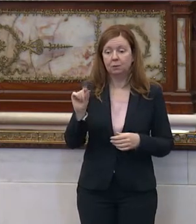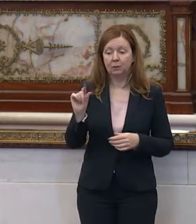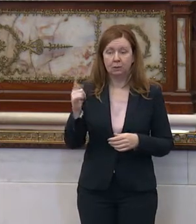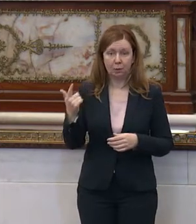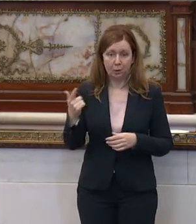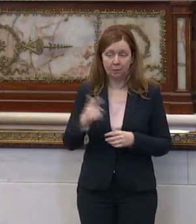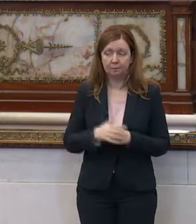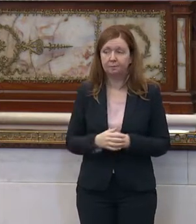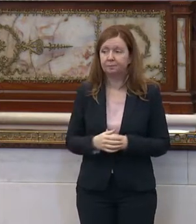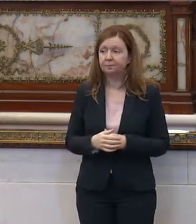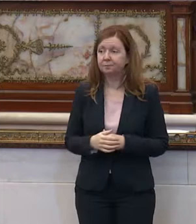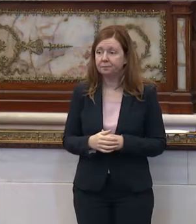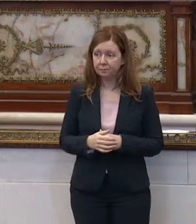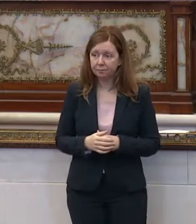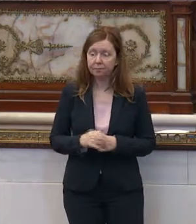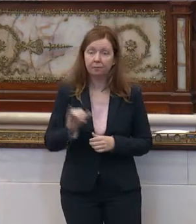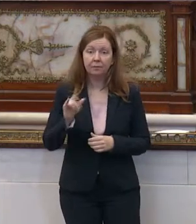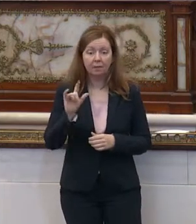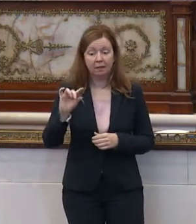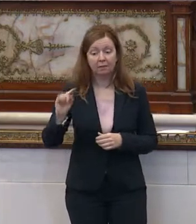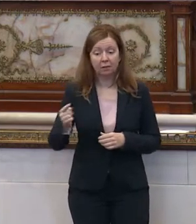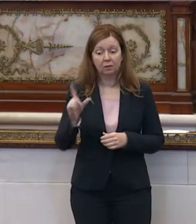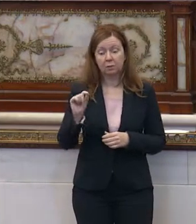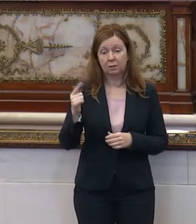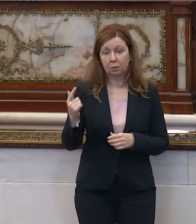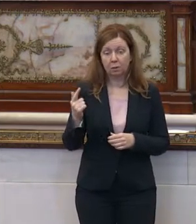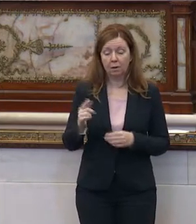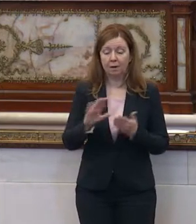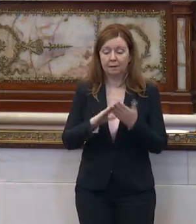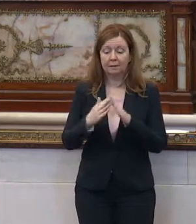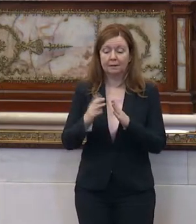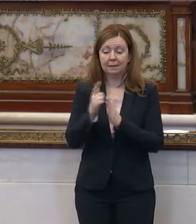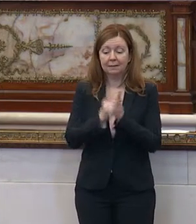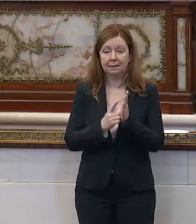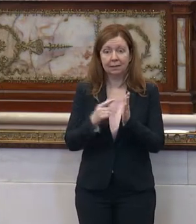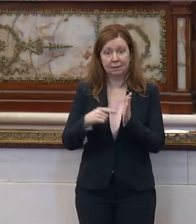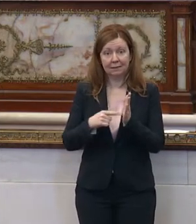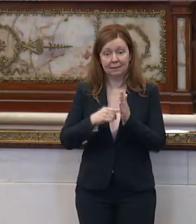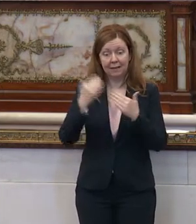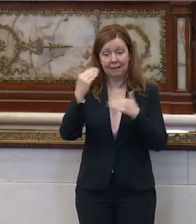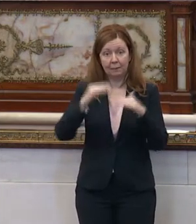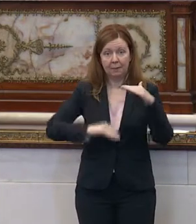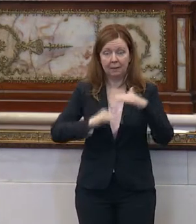2021. As of July 1, 2021, the city's legal debt limit was